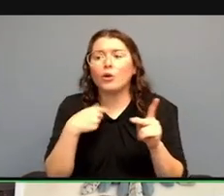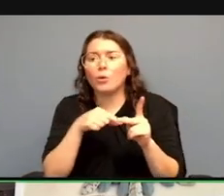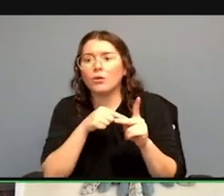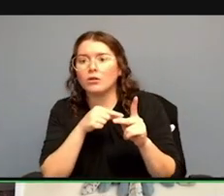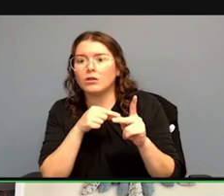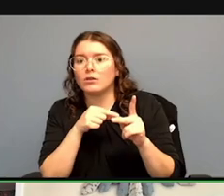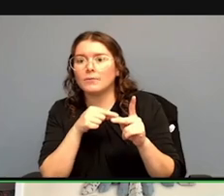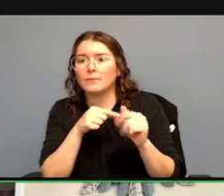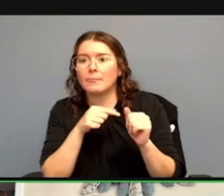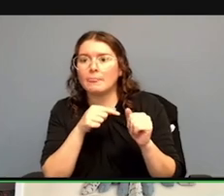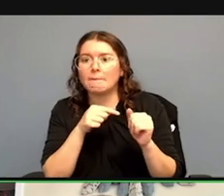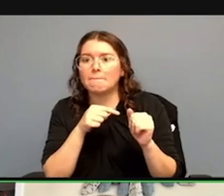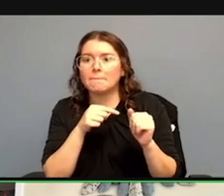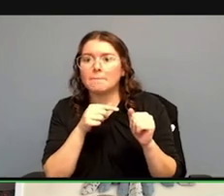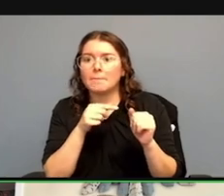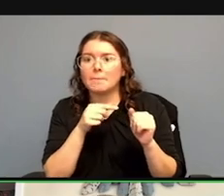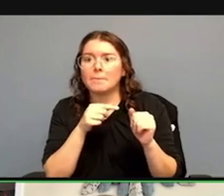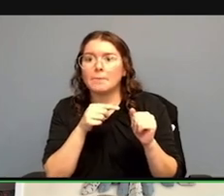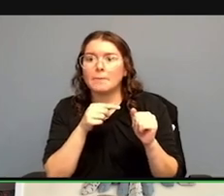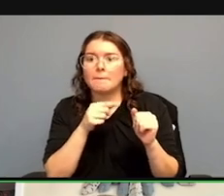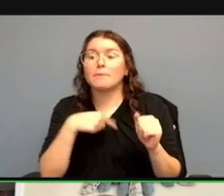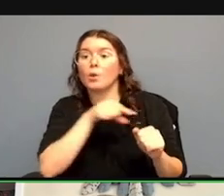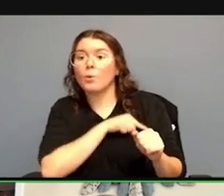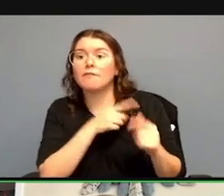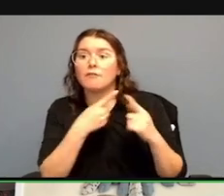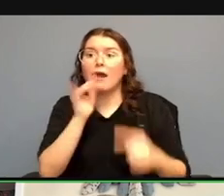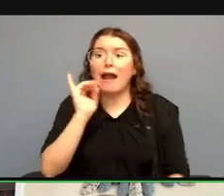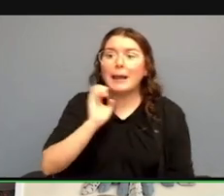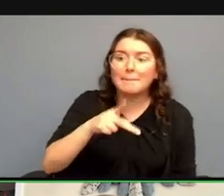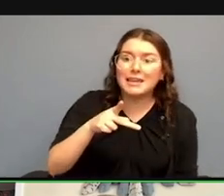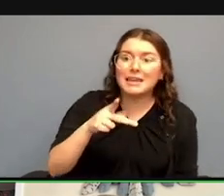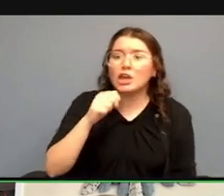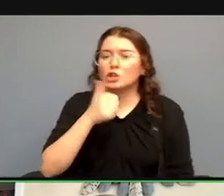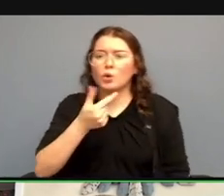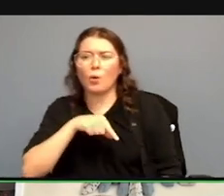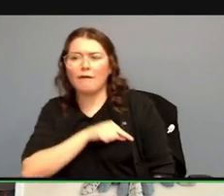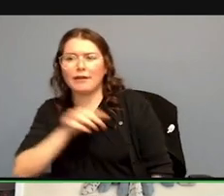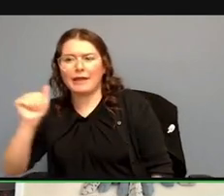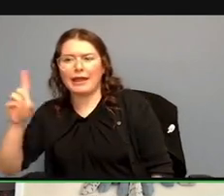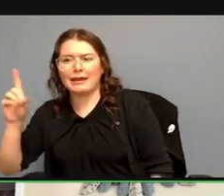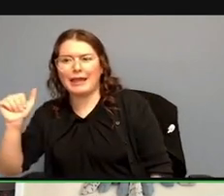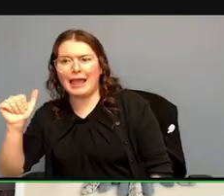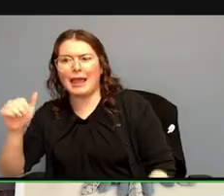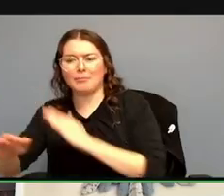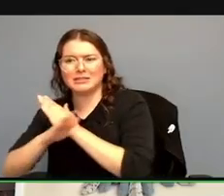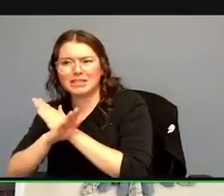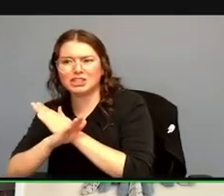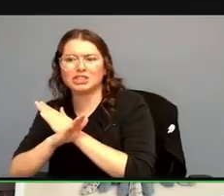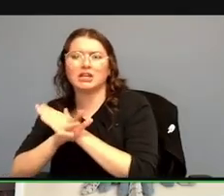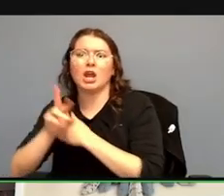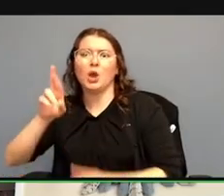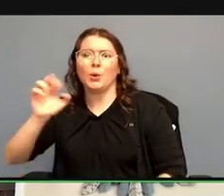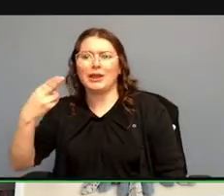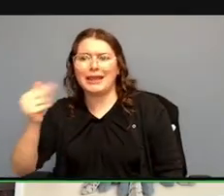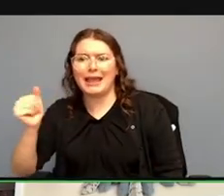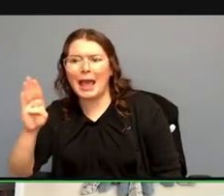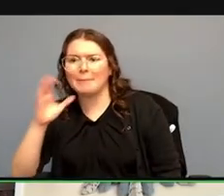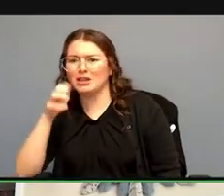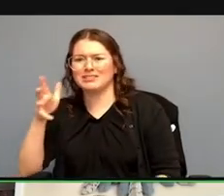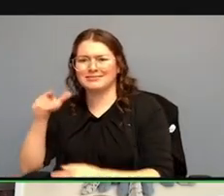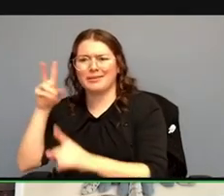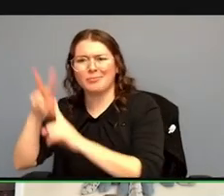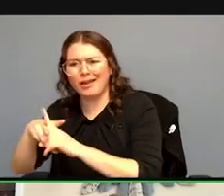IEP, so we don't qualify for ADA protections anymore, and Rehabilitation Act doesn't apply